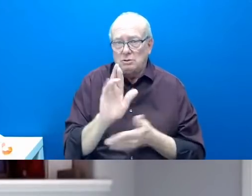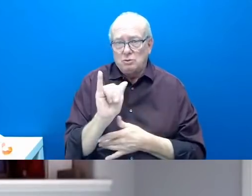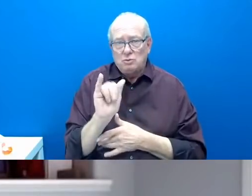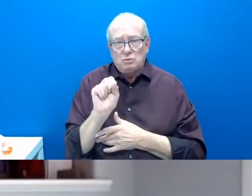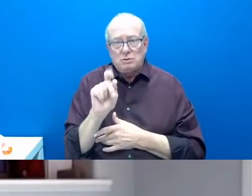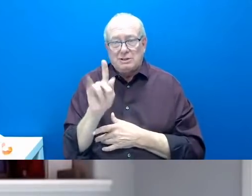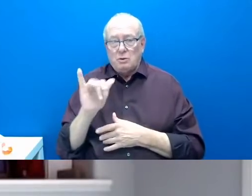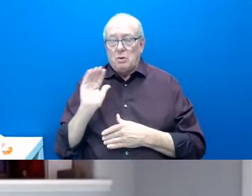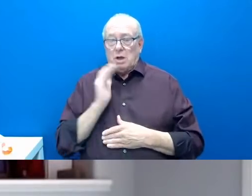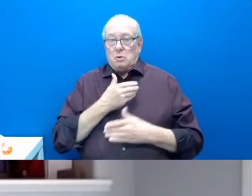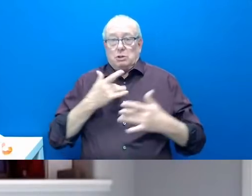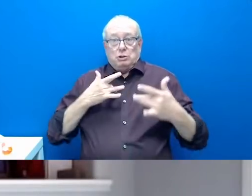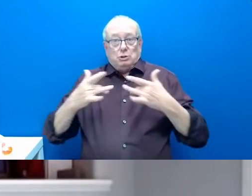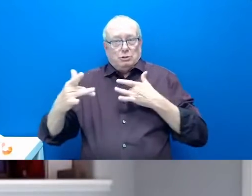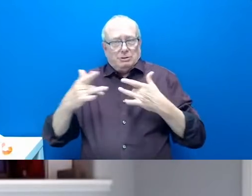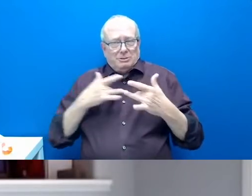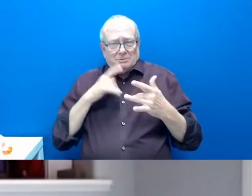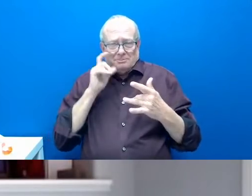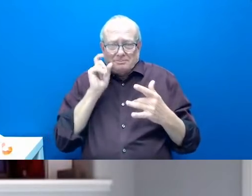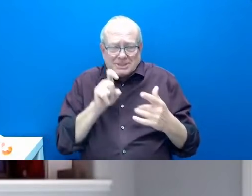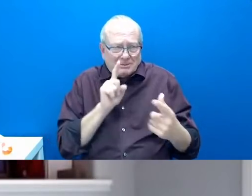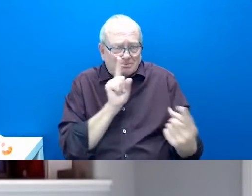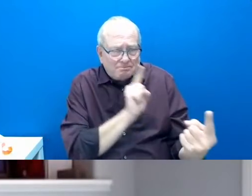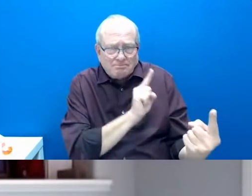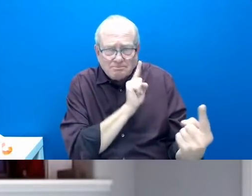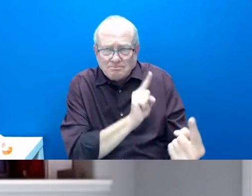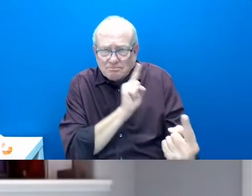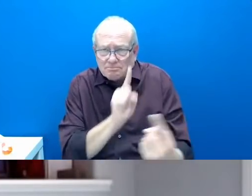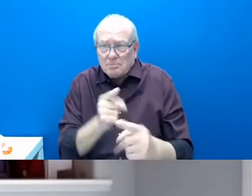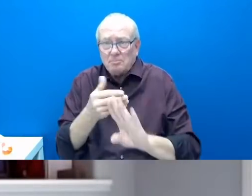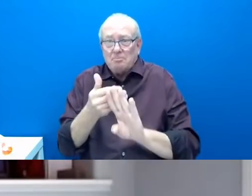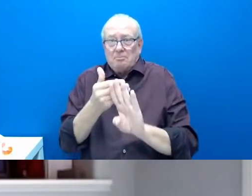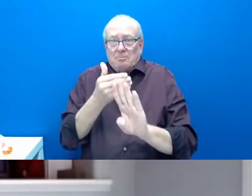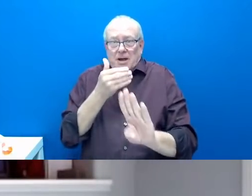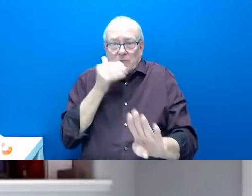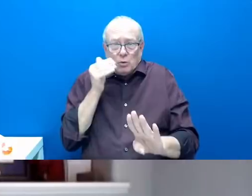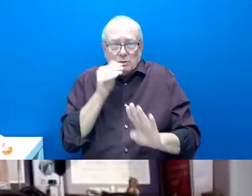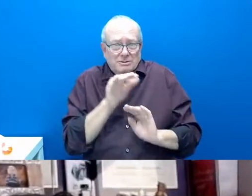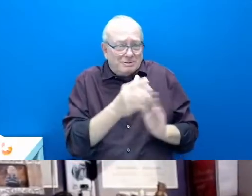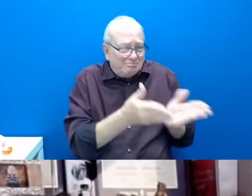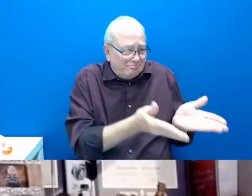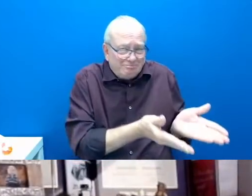those are concerns that we always want to make sure that we are addressing prior to sending anybody out.